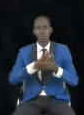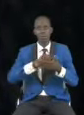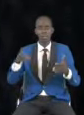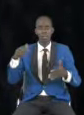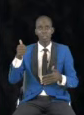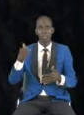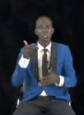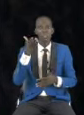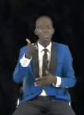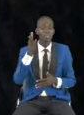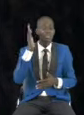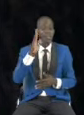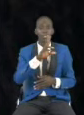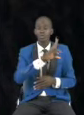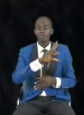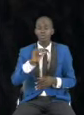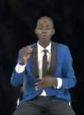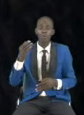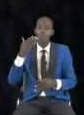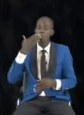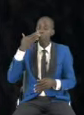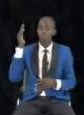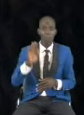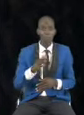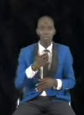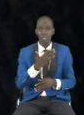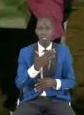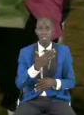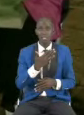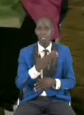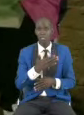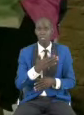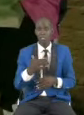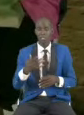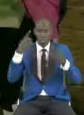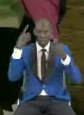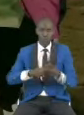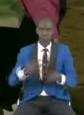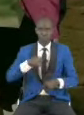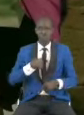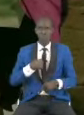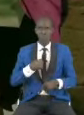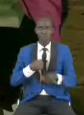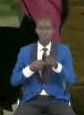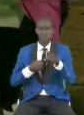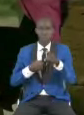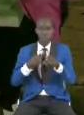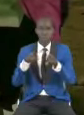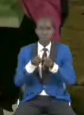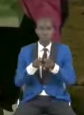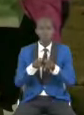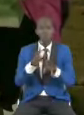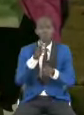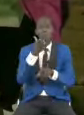evil befall thee. Me. There shall no evil